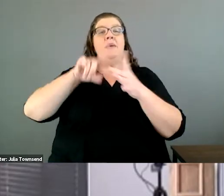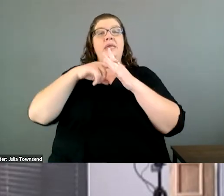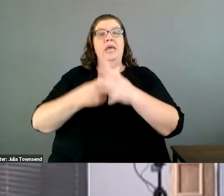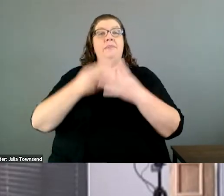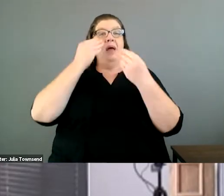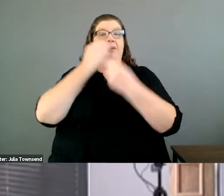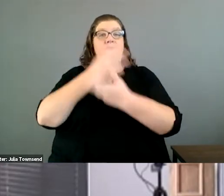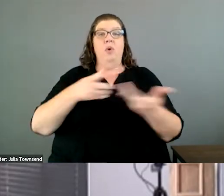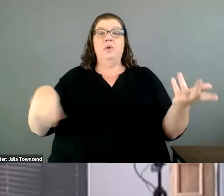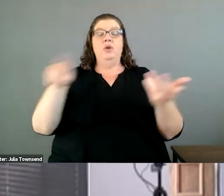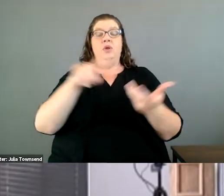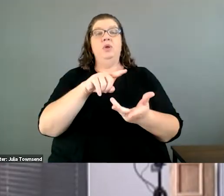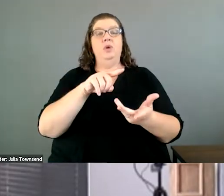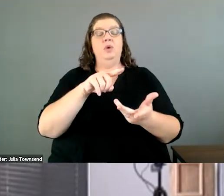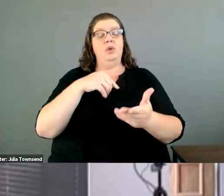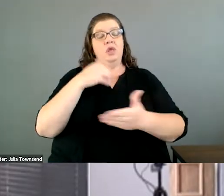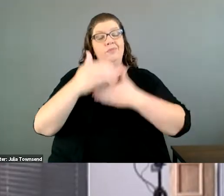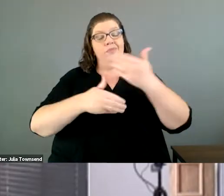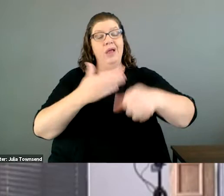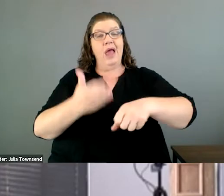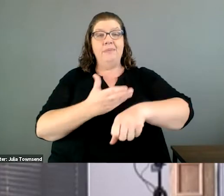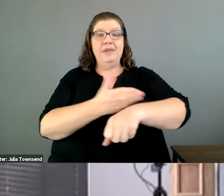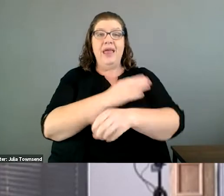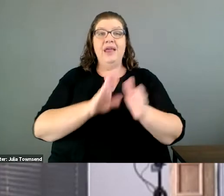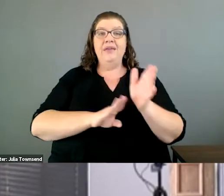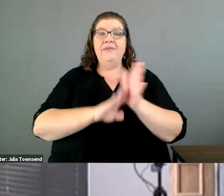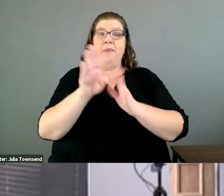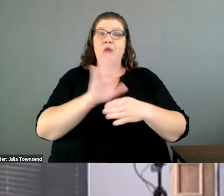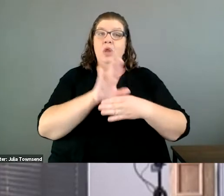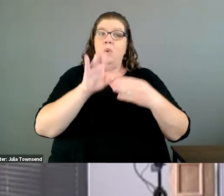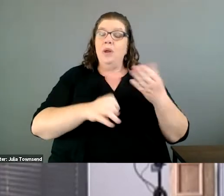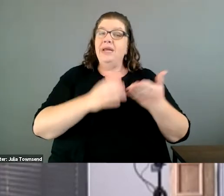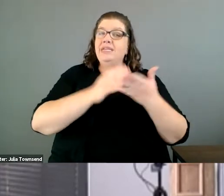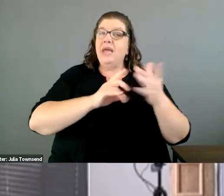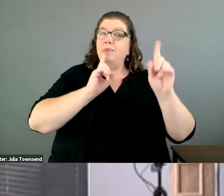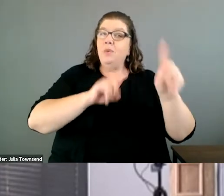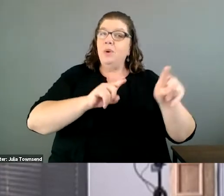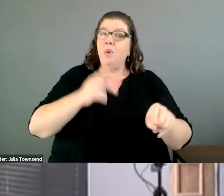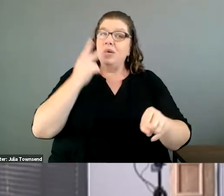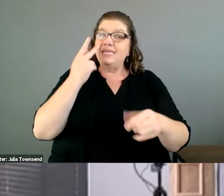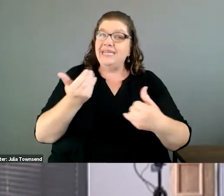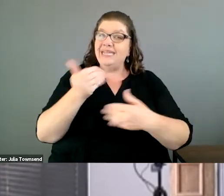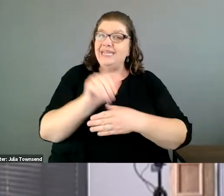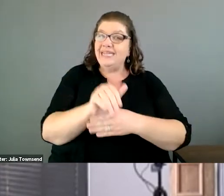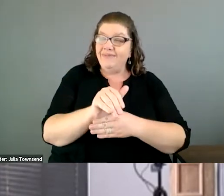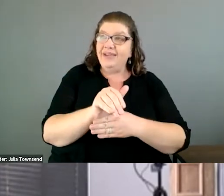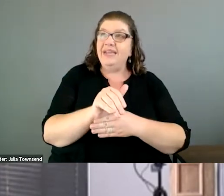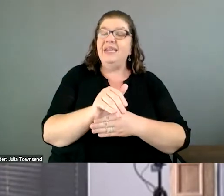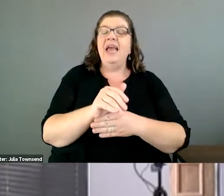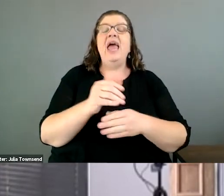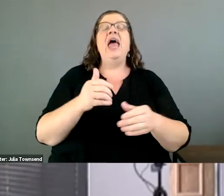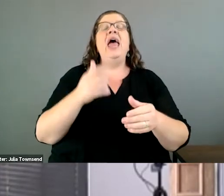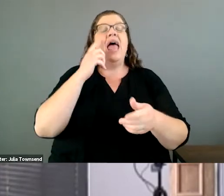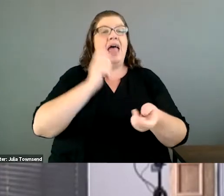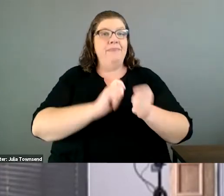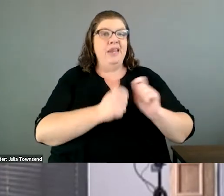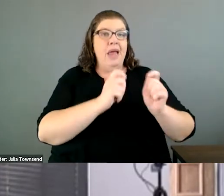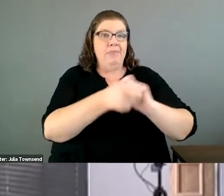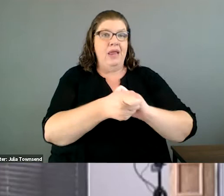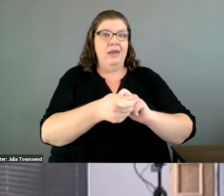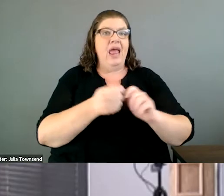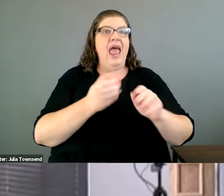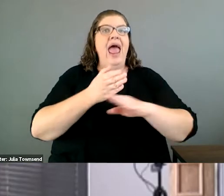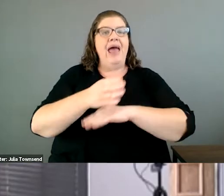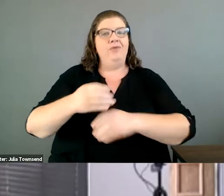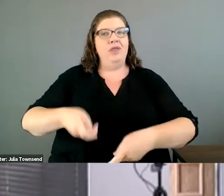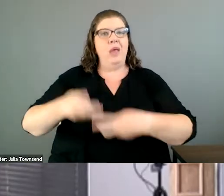that due to a series of updates and developments over the weekend, some of the reports you'll see this evening have been updated since they were first uploaded to the agenda on